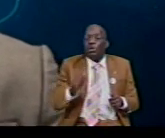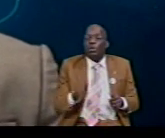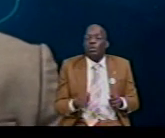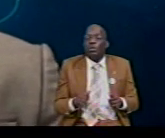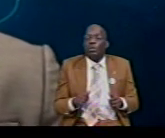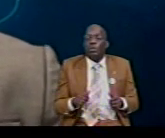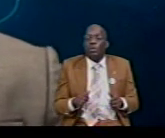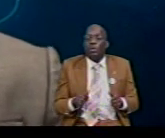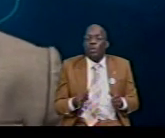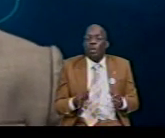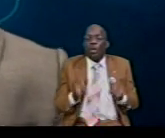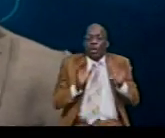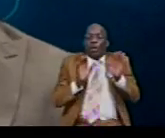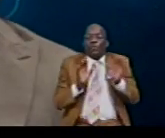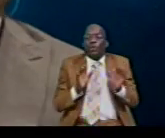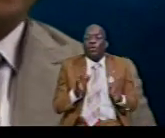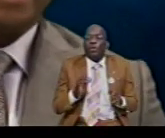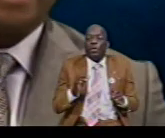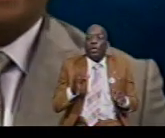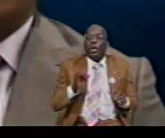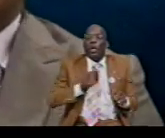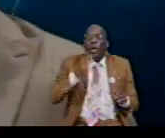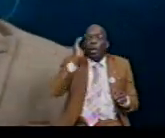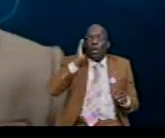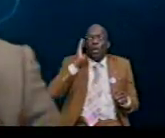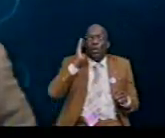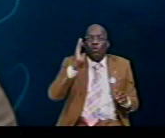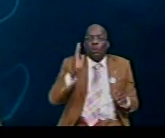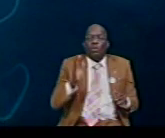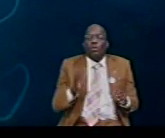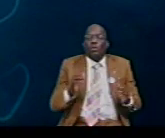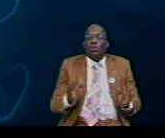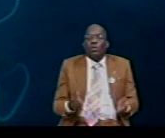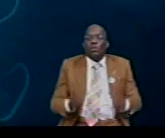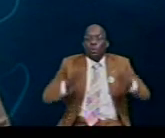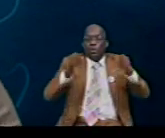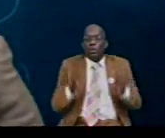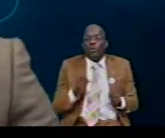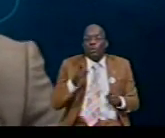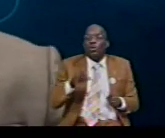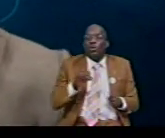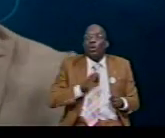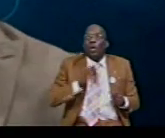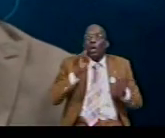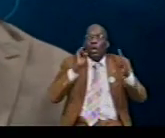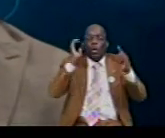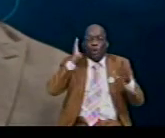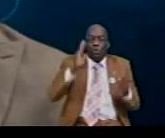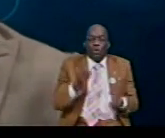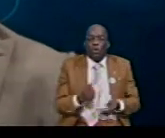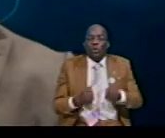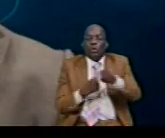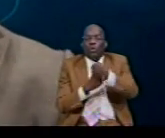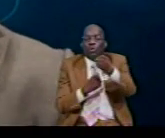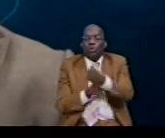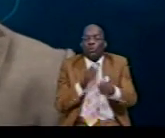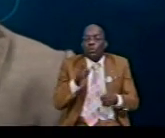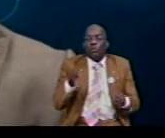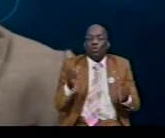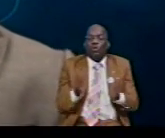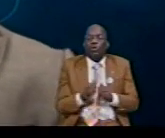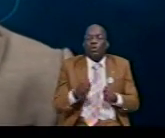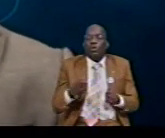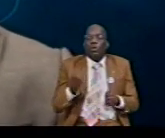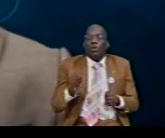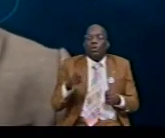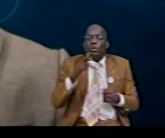thee. Yea, I will help thee. Yea, I will uphold thee with the right hand of my righteousness. That God will help them. A